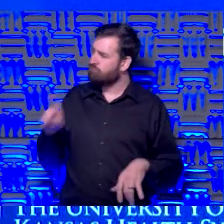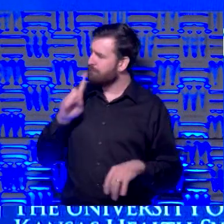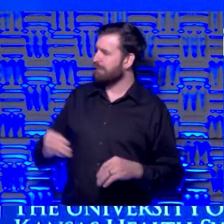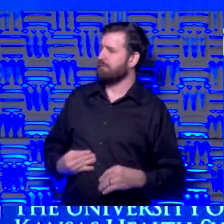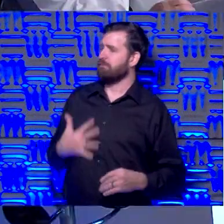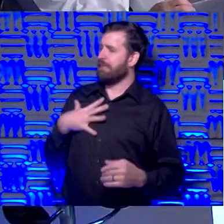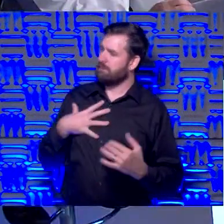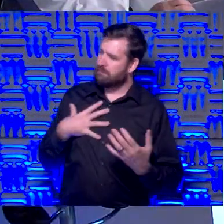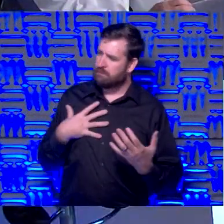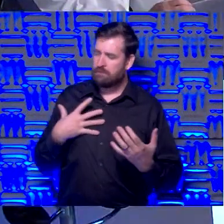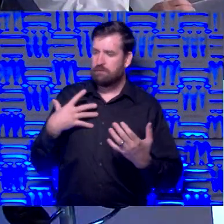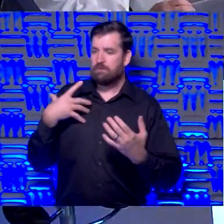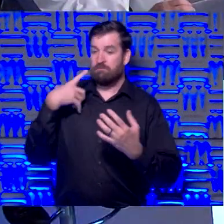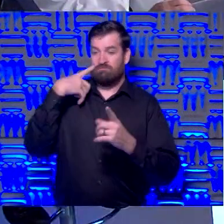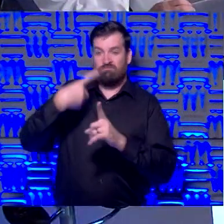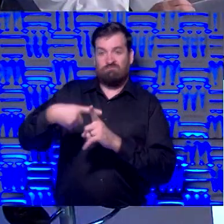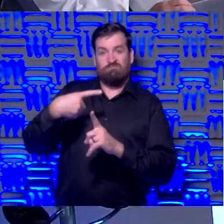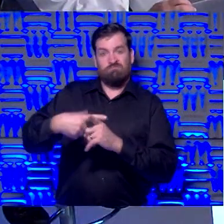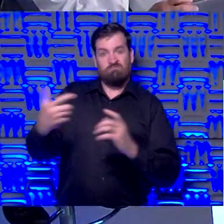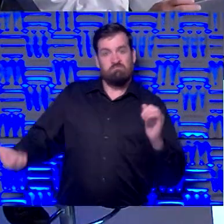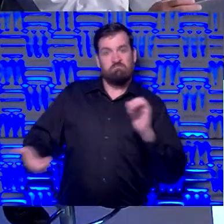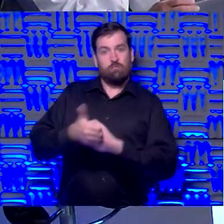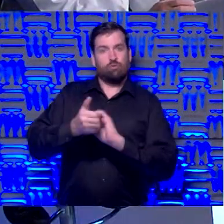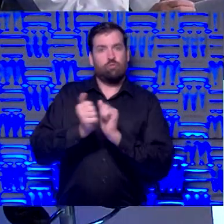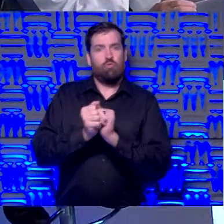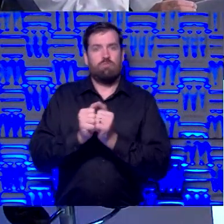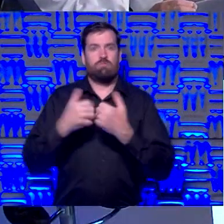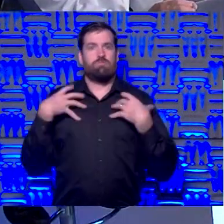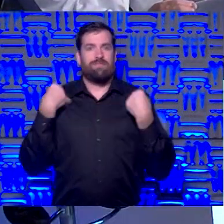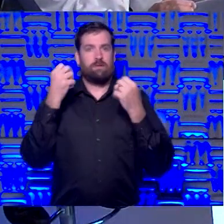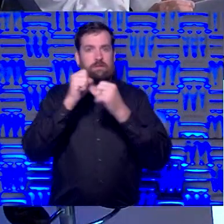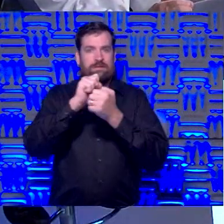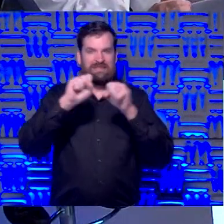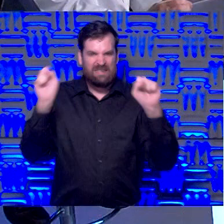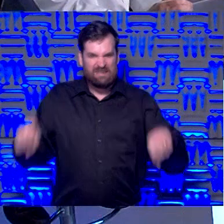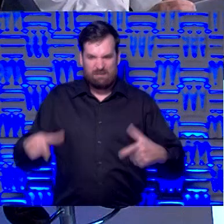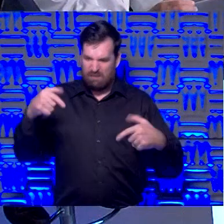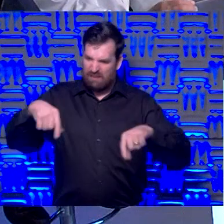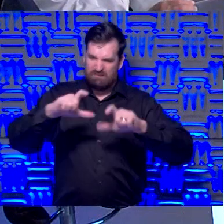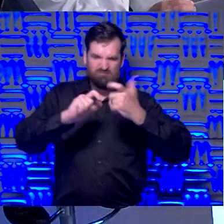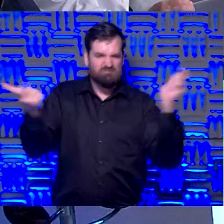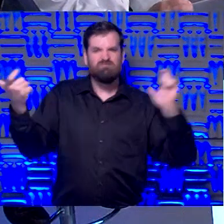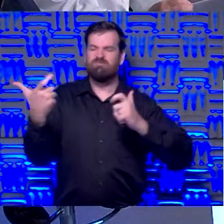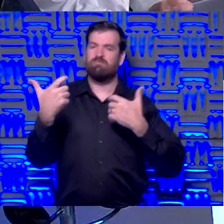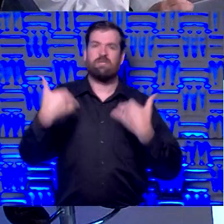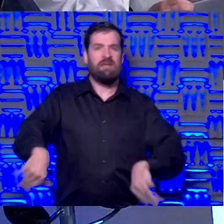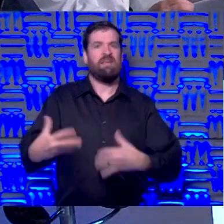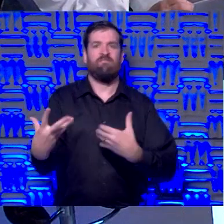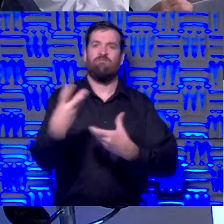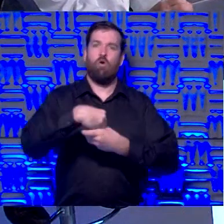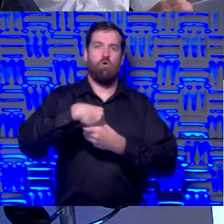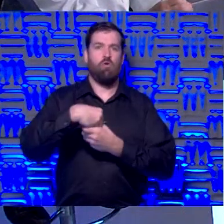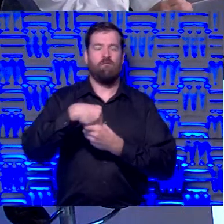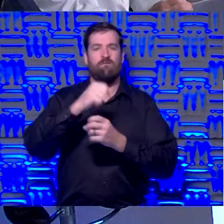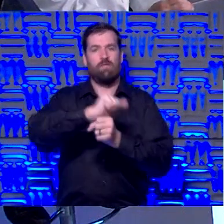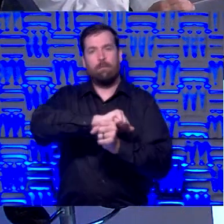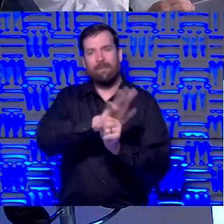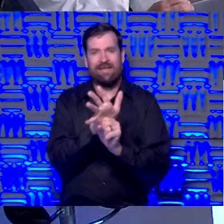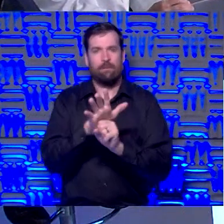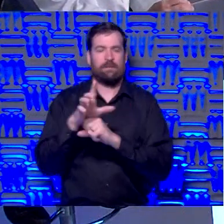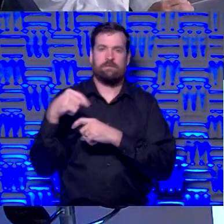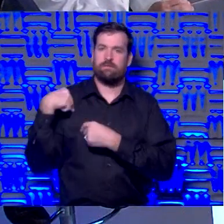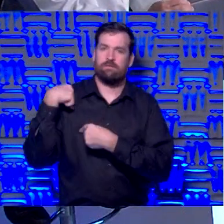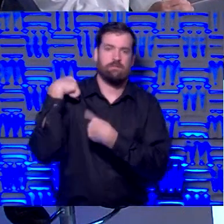the advantage of having a partnership of a health system of this magnitude that's been so involved in this pandemic since day one and